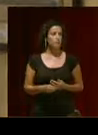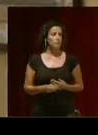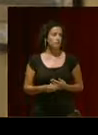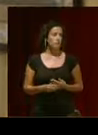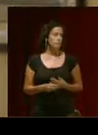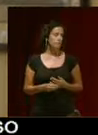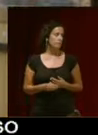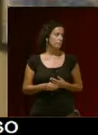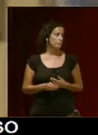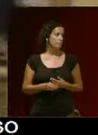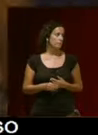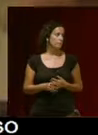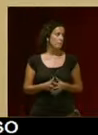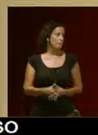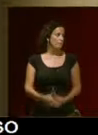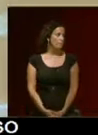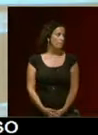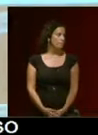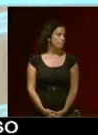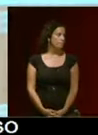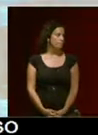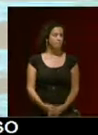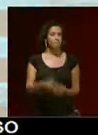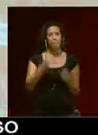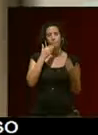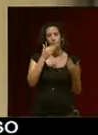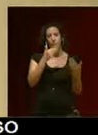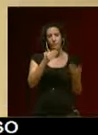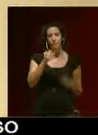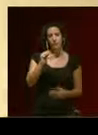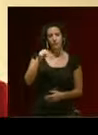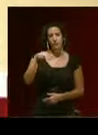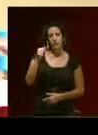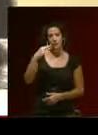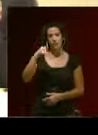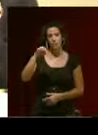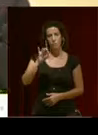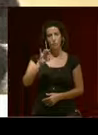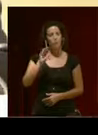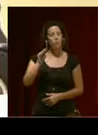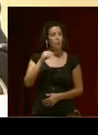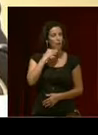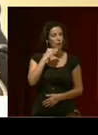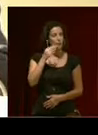adequate preparations so that this could be ready to be introduced in the market. Thank you.